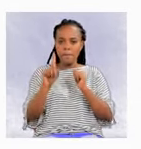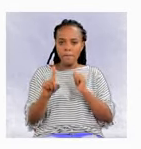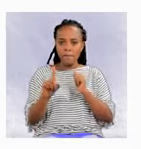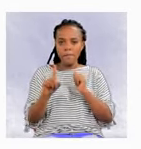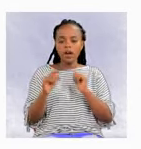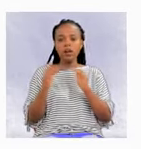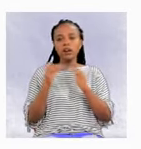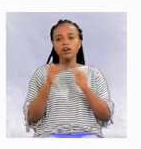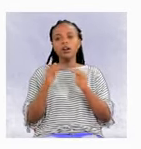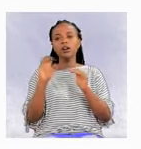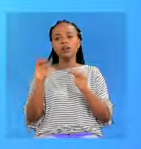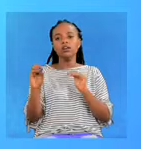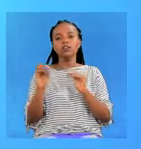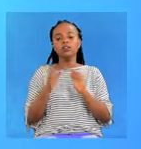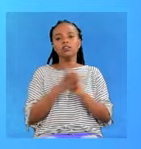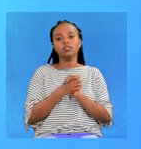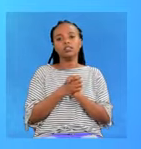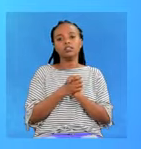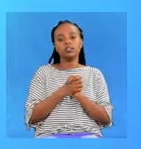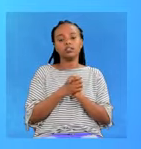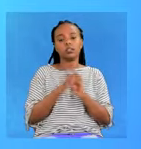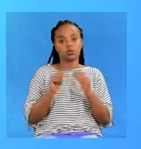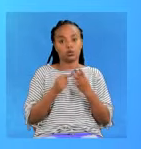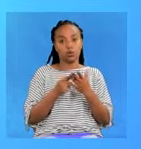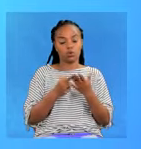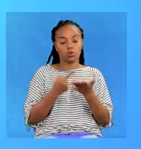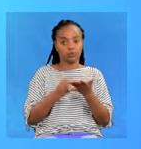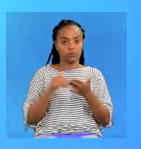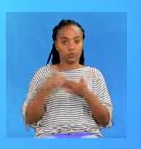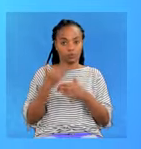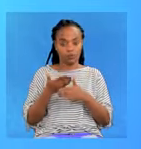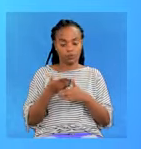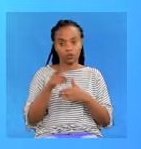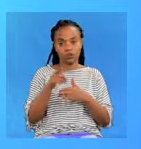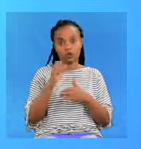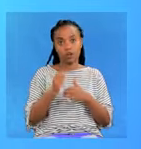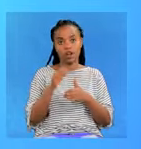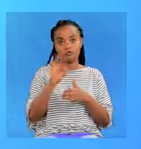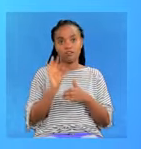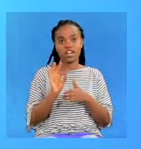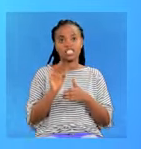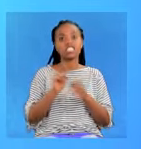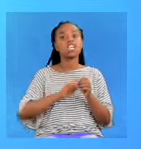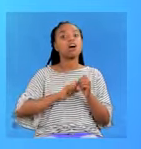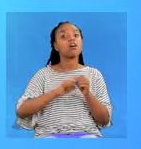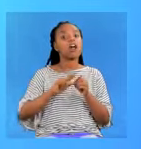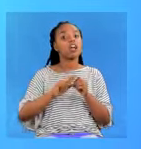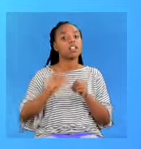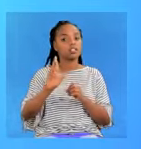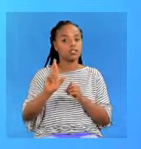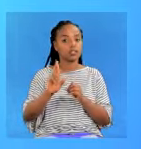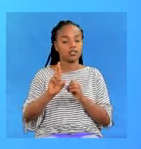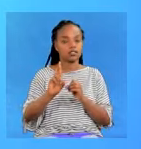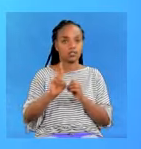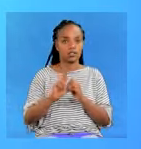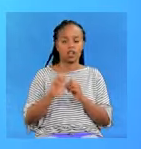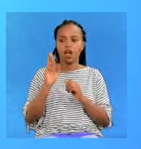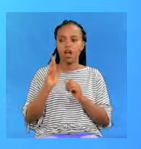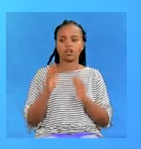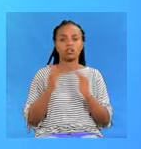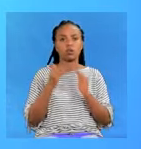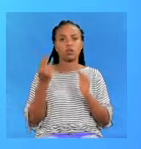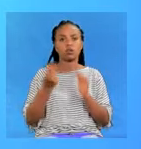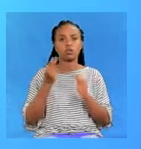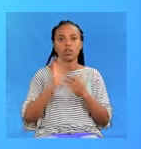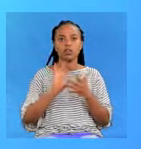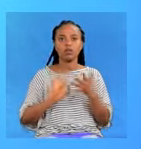is equals to 0. So, after this, you can find the radius. R is equal to, using